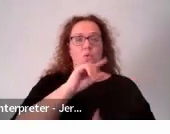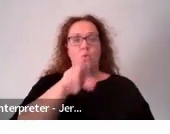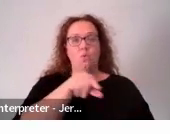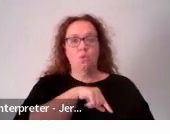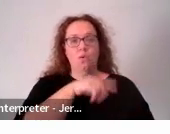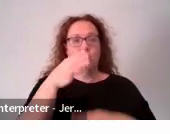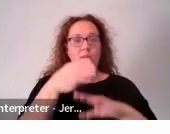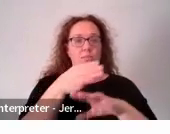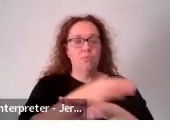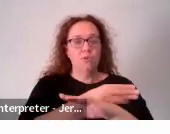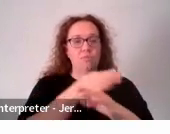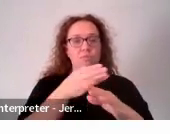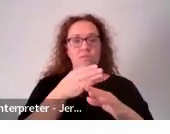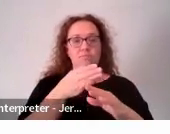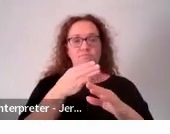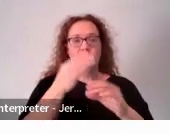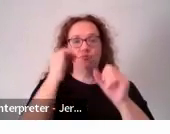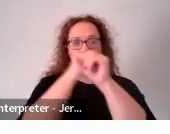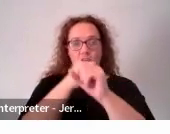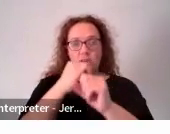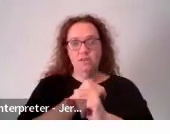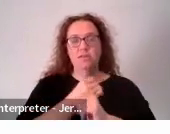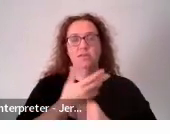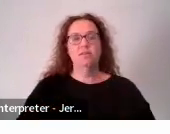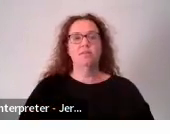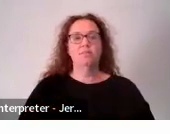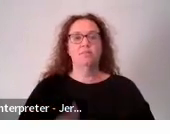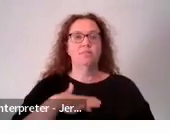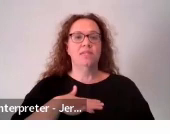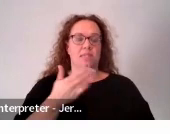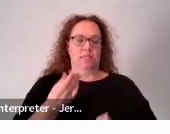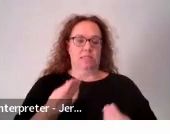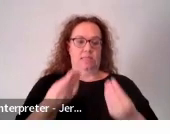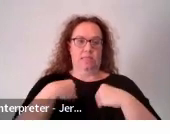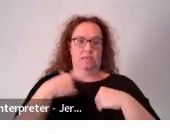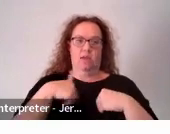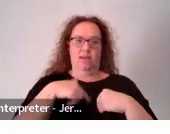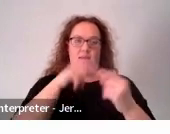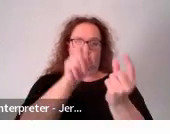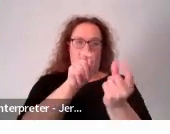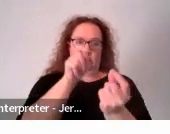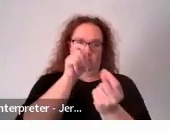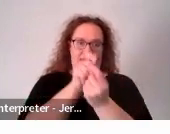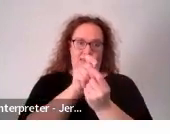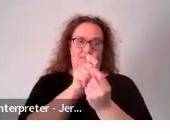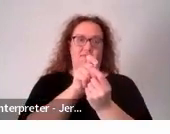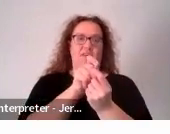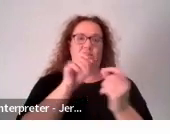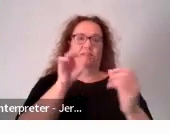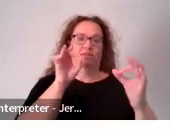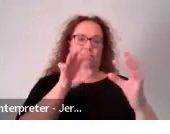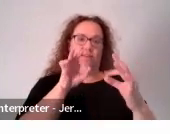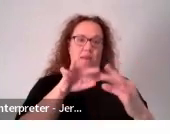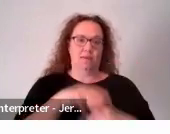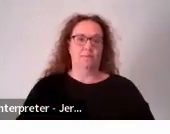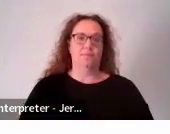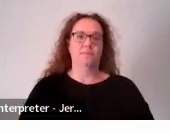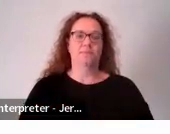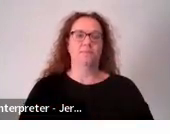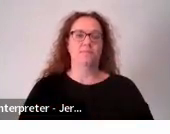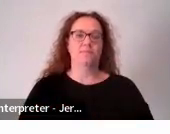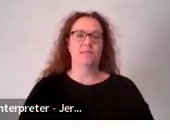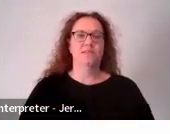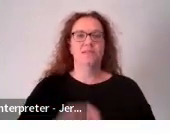strategy, please provide specific feedback for us. That's what we mean when we say constructive.